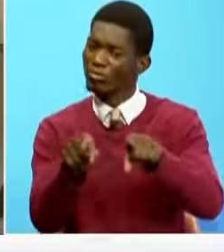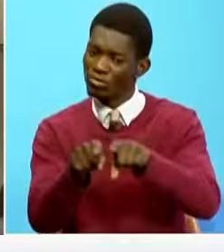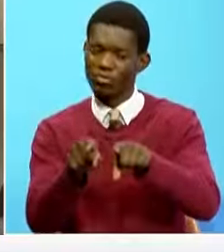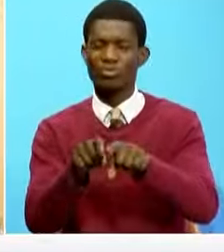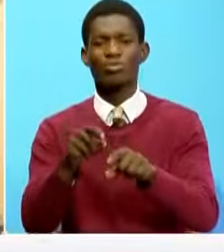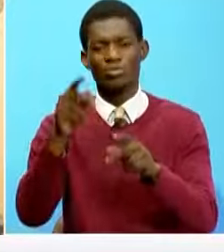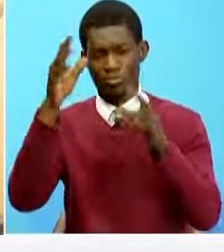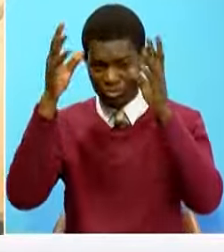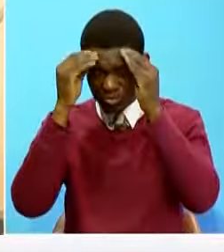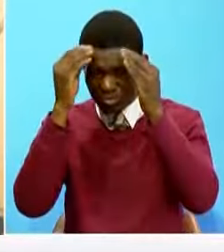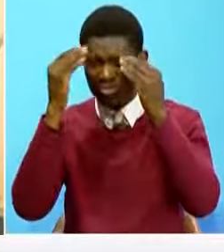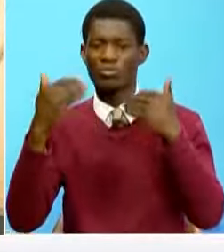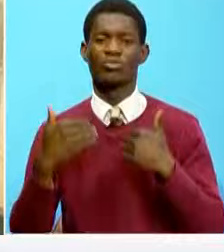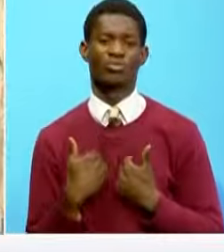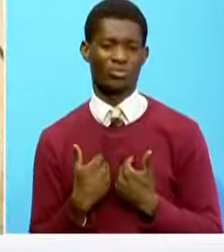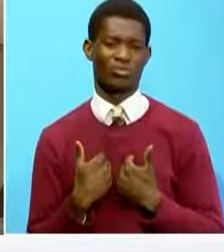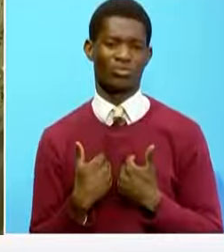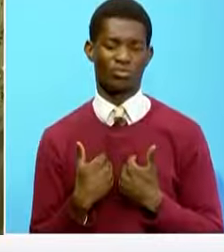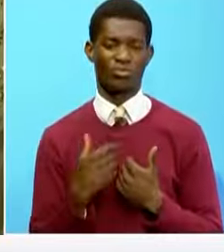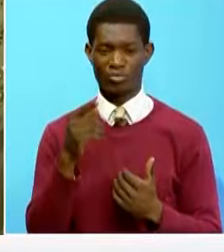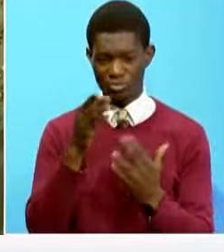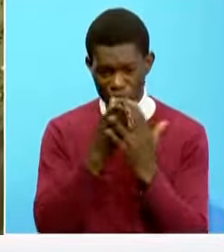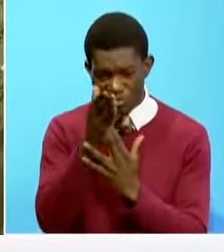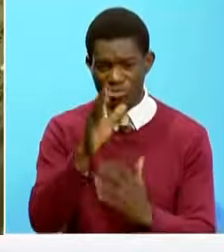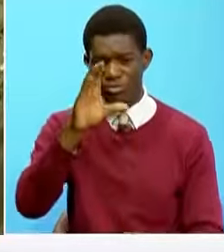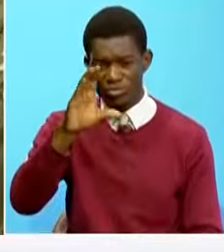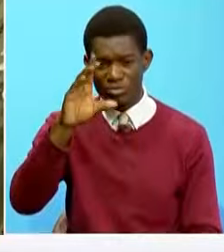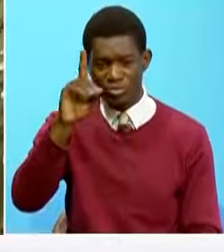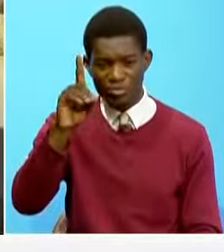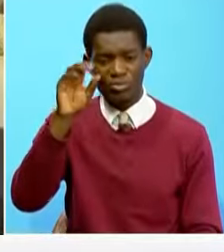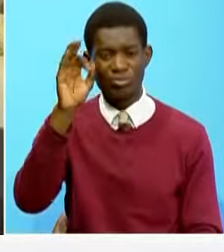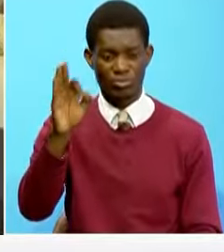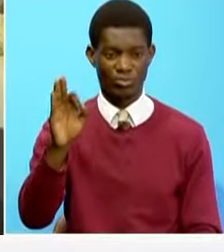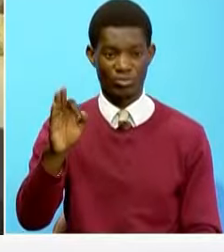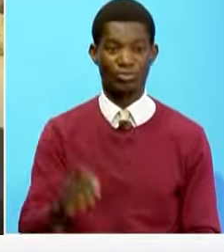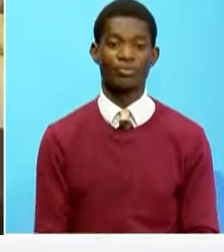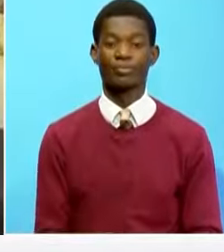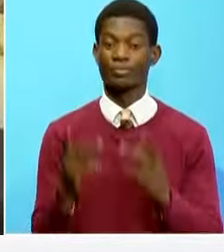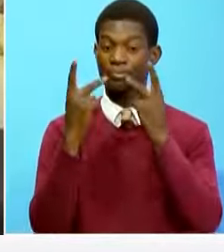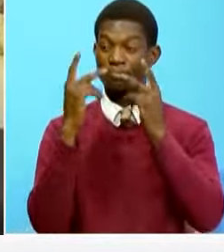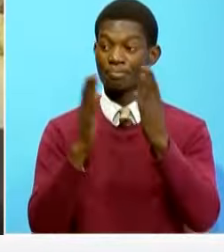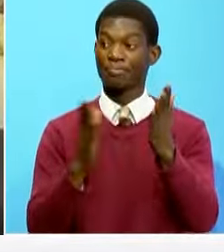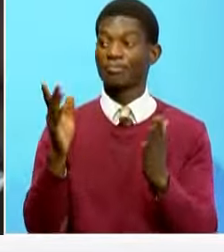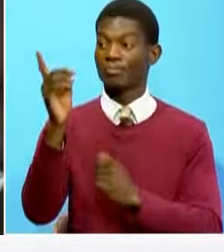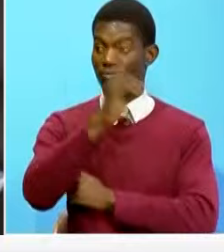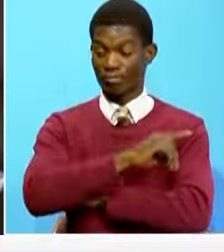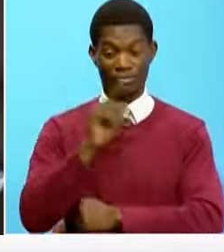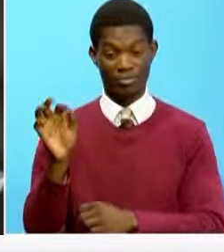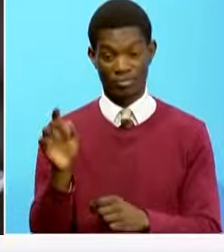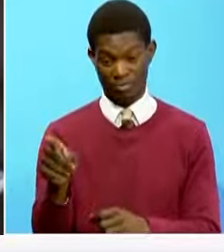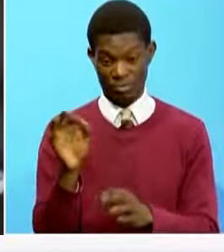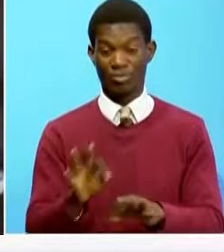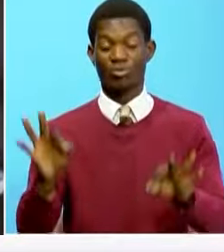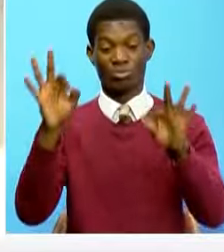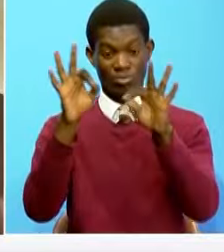through the bursary scheme under the CDF. Public Service Day is an important event where all public institutions